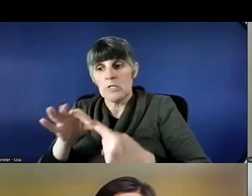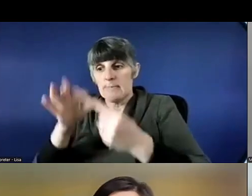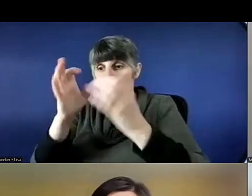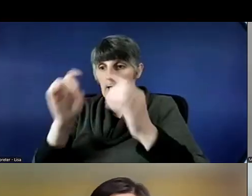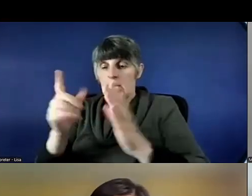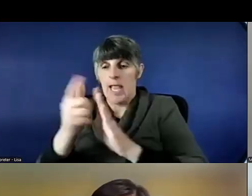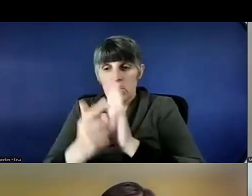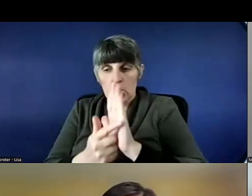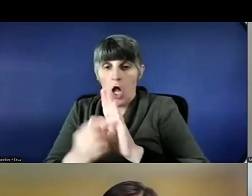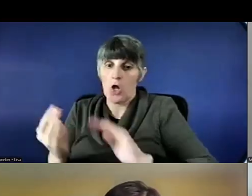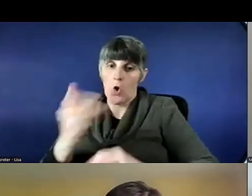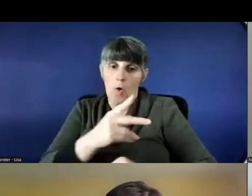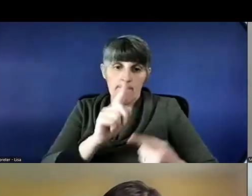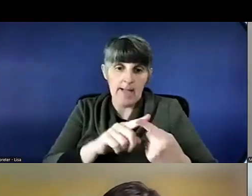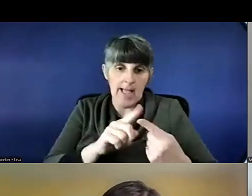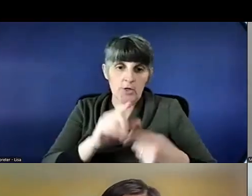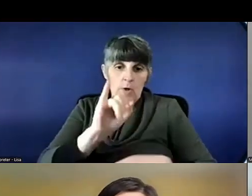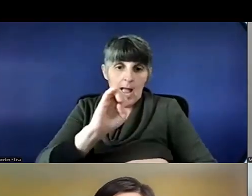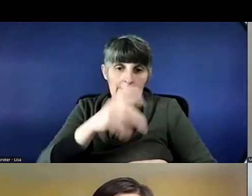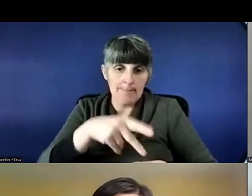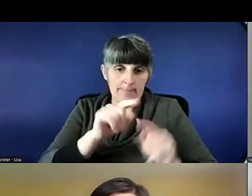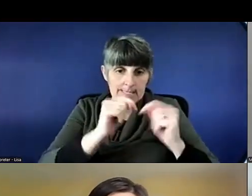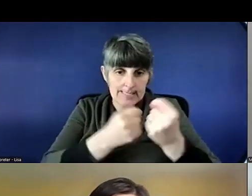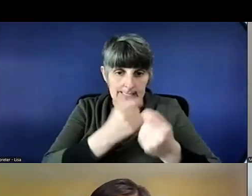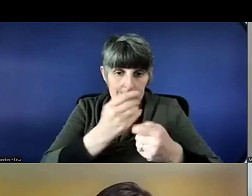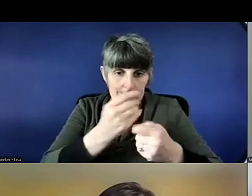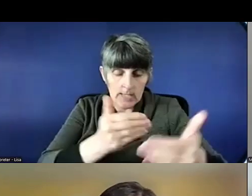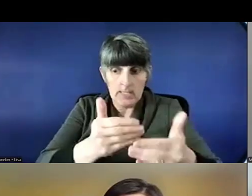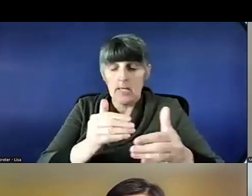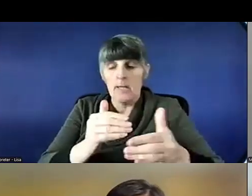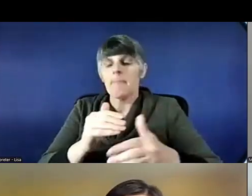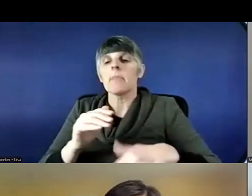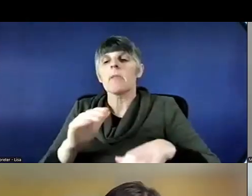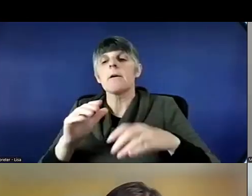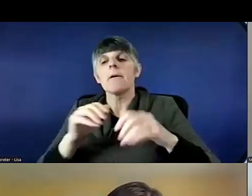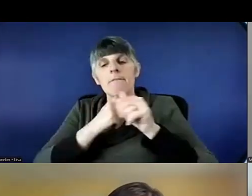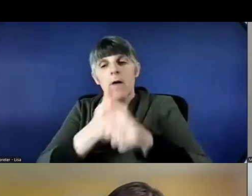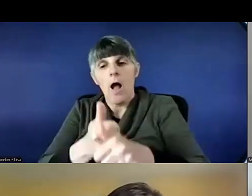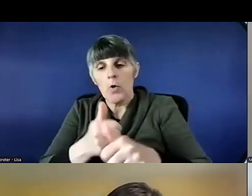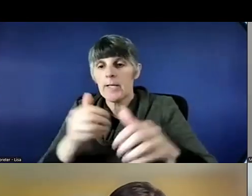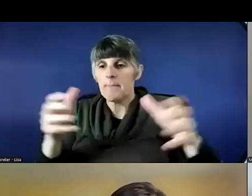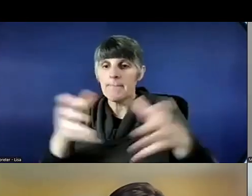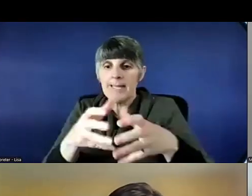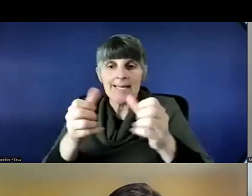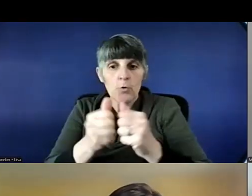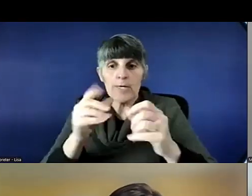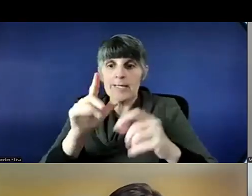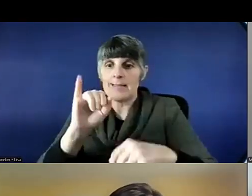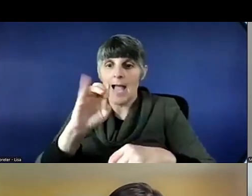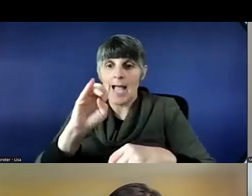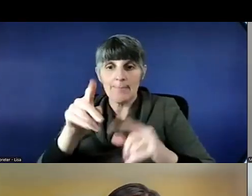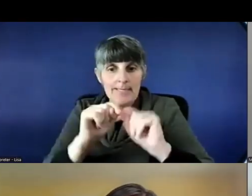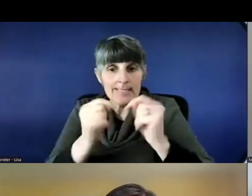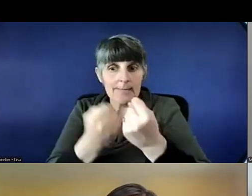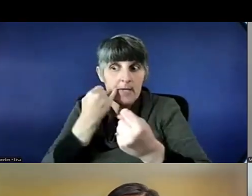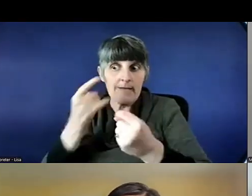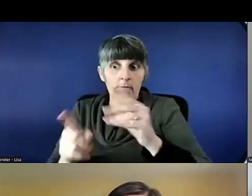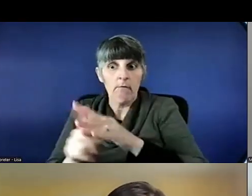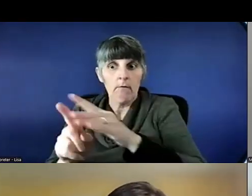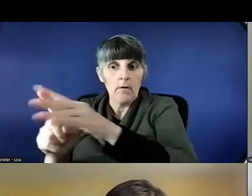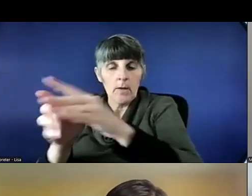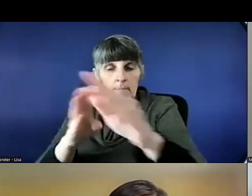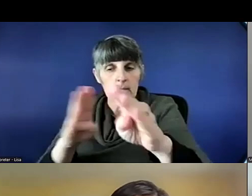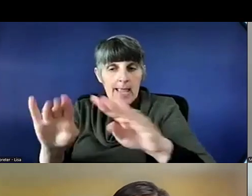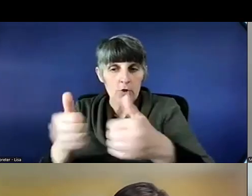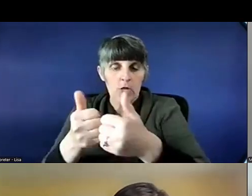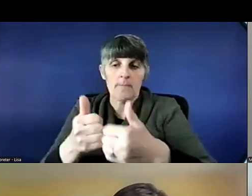education law, going back to the IEP team process, convening the IEP team if a student is having behavioral challenges,